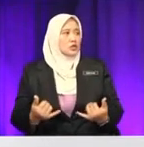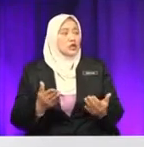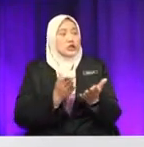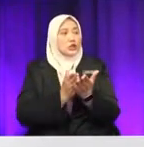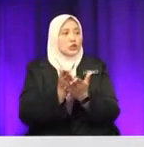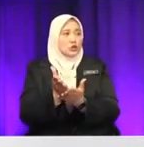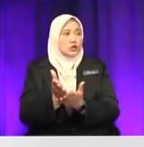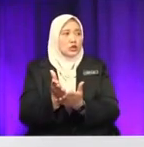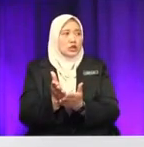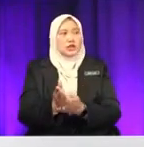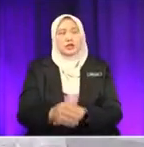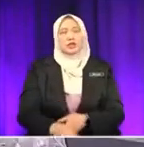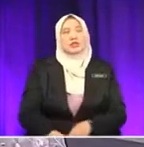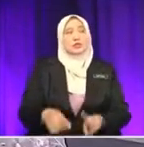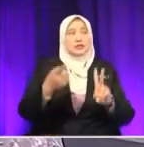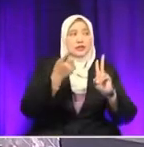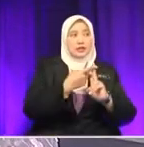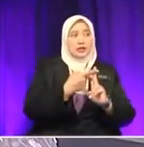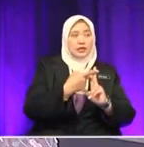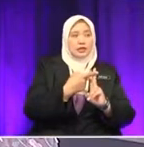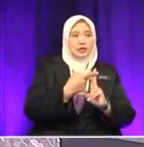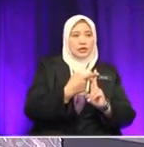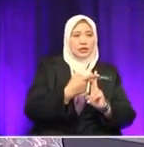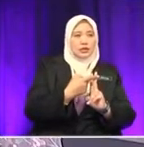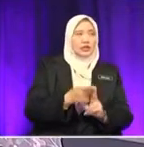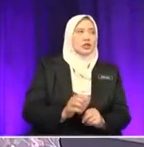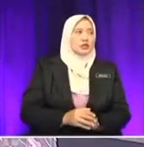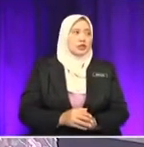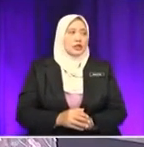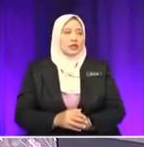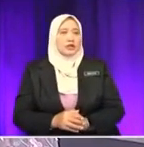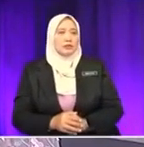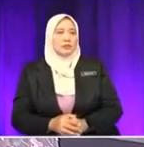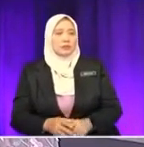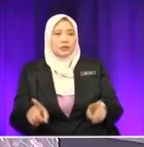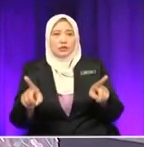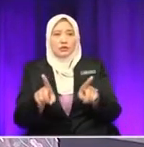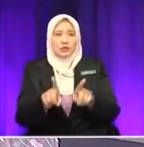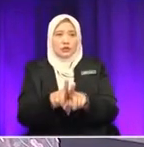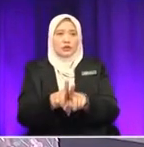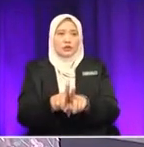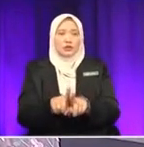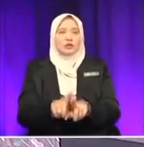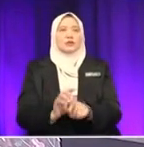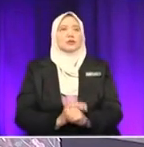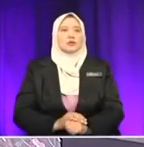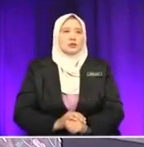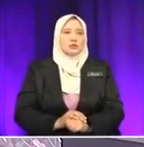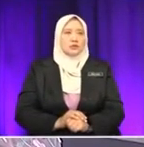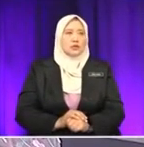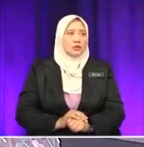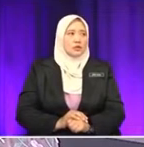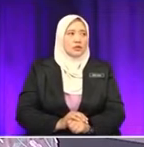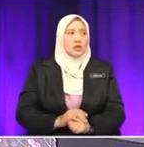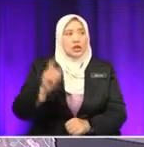second pair, which is between Aiman and Ideal. Okay. So the topic will be different, definitely. Mm-hmm. And let us look